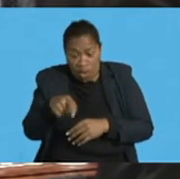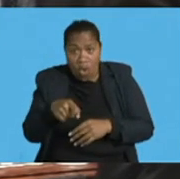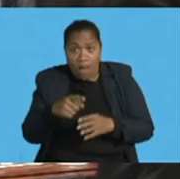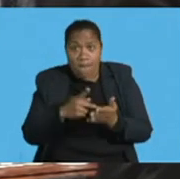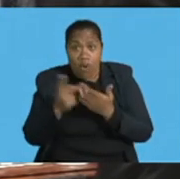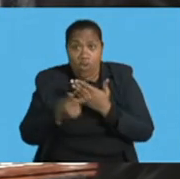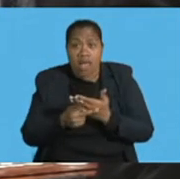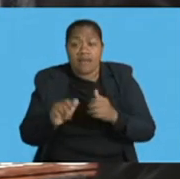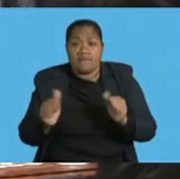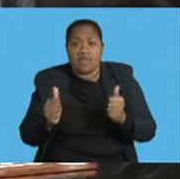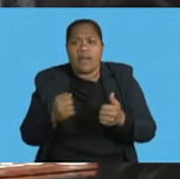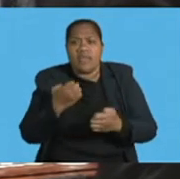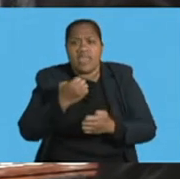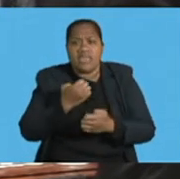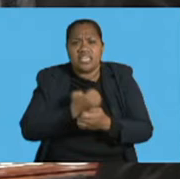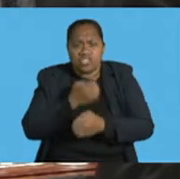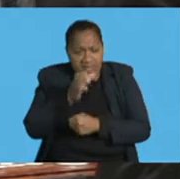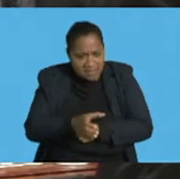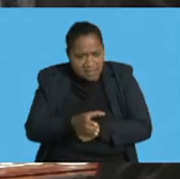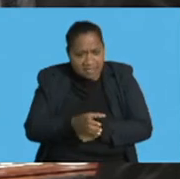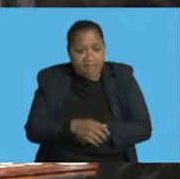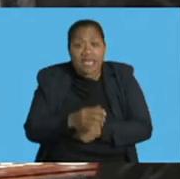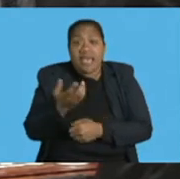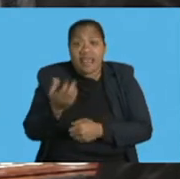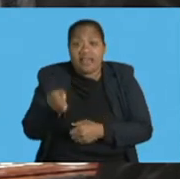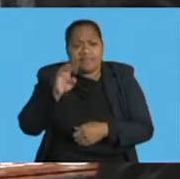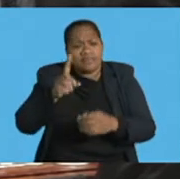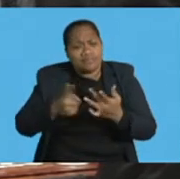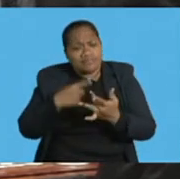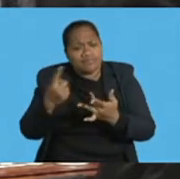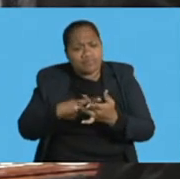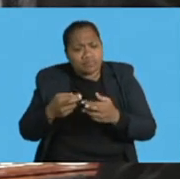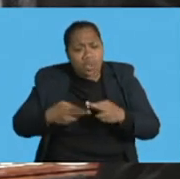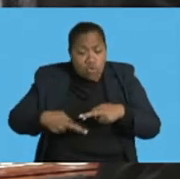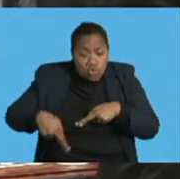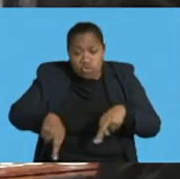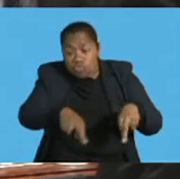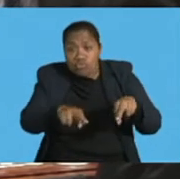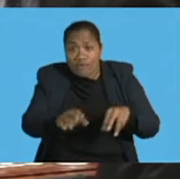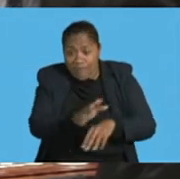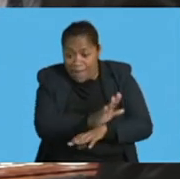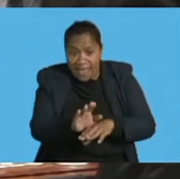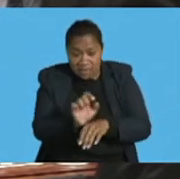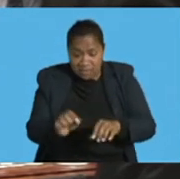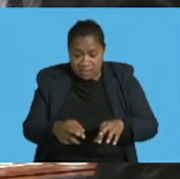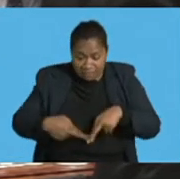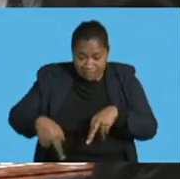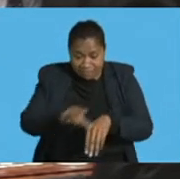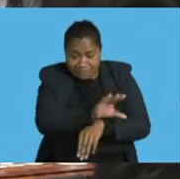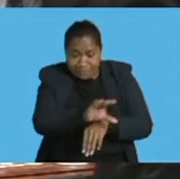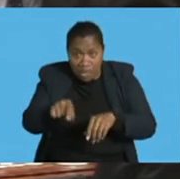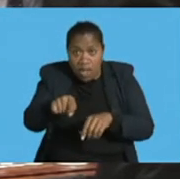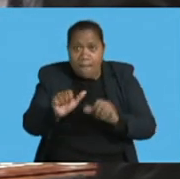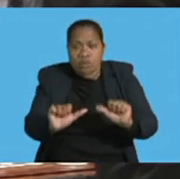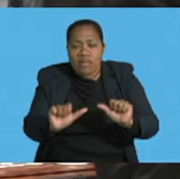survey and detailed designs for approximately 10 other riverbank protection works, some of which will be implemented in this